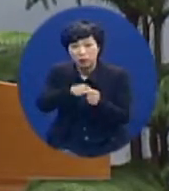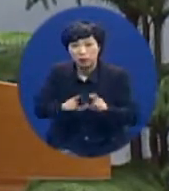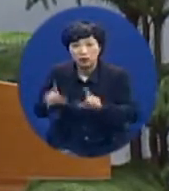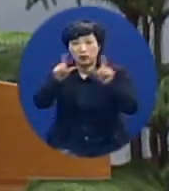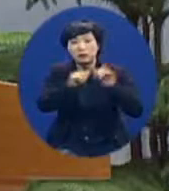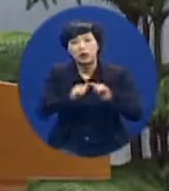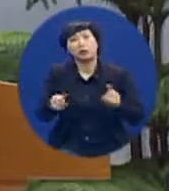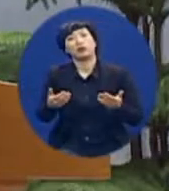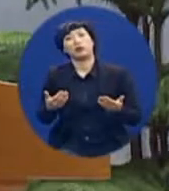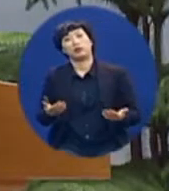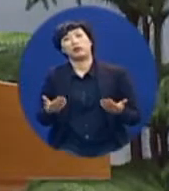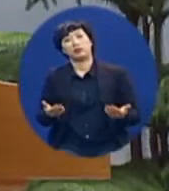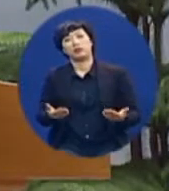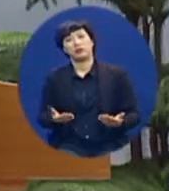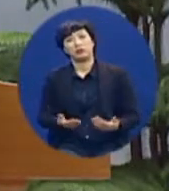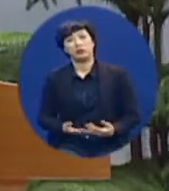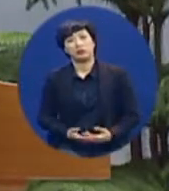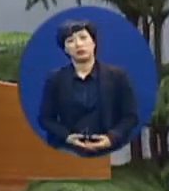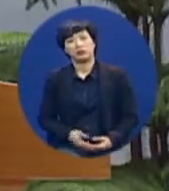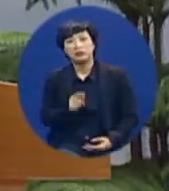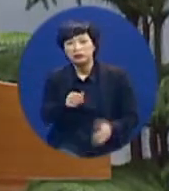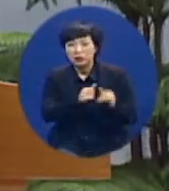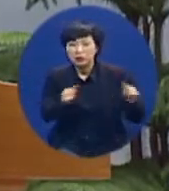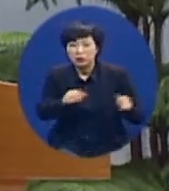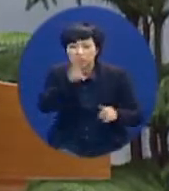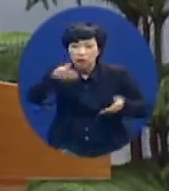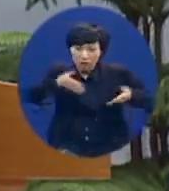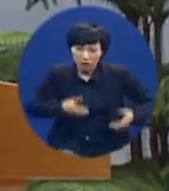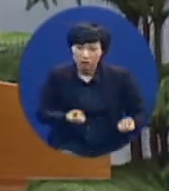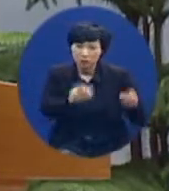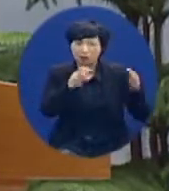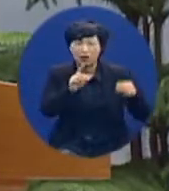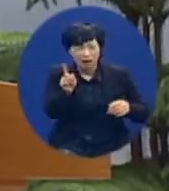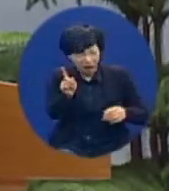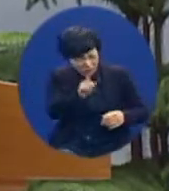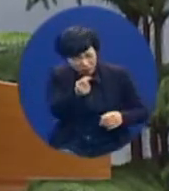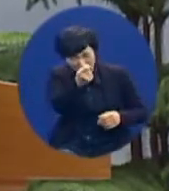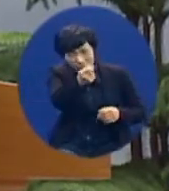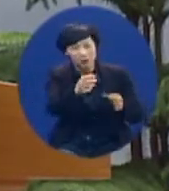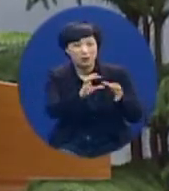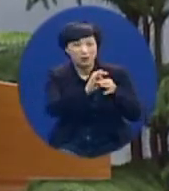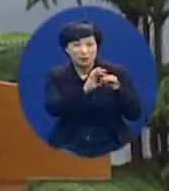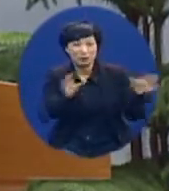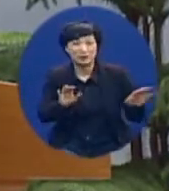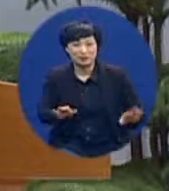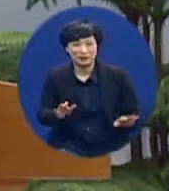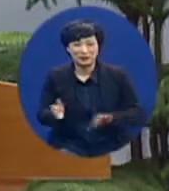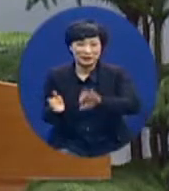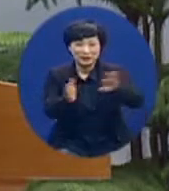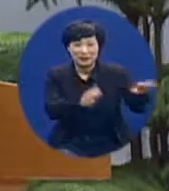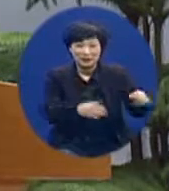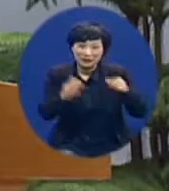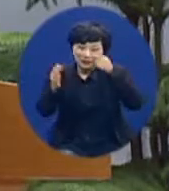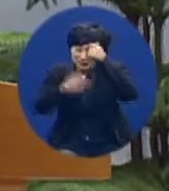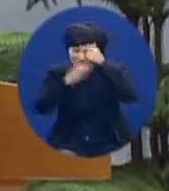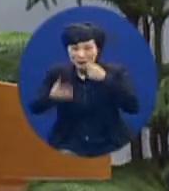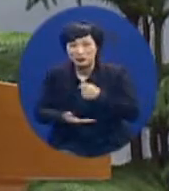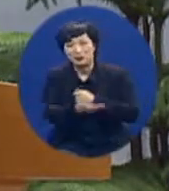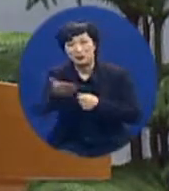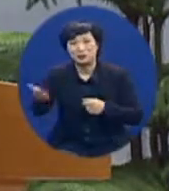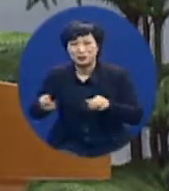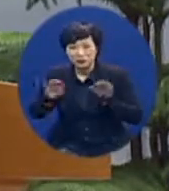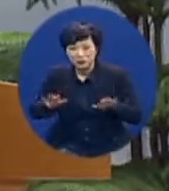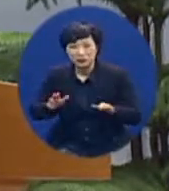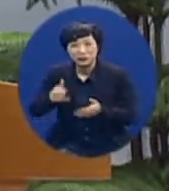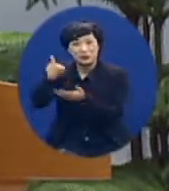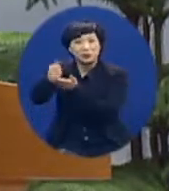What shall they do? They have nothing to do with the birth of Jesus. Dear Yonsei Central members, I